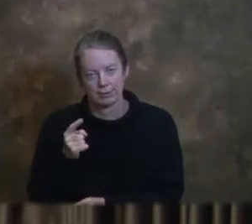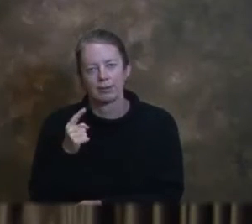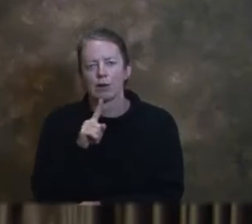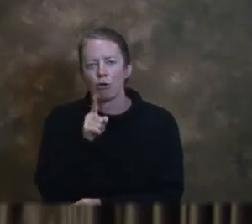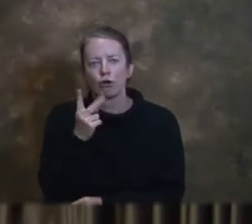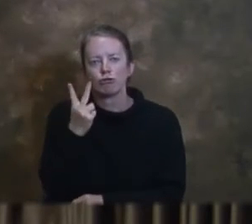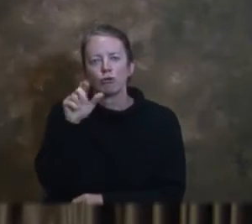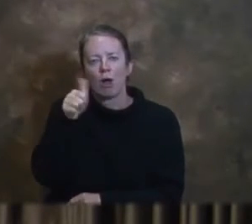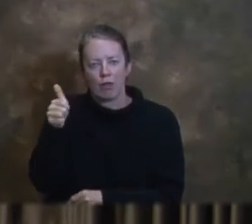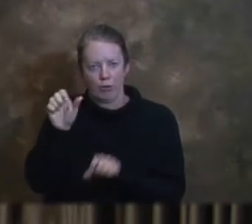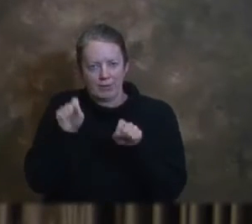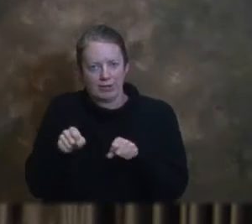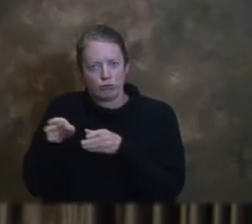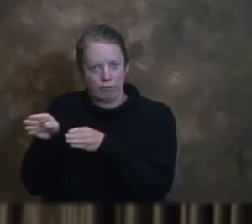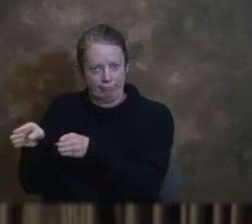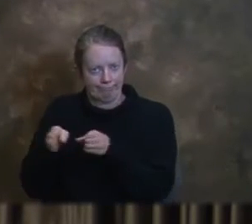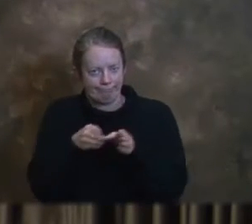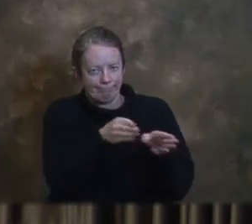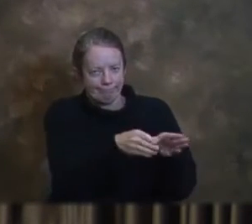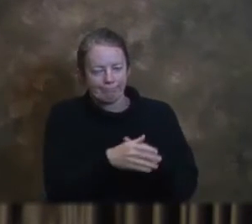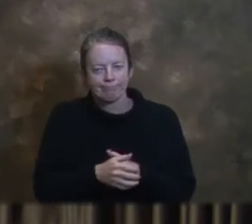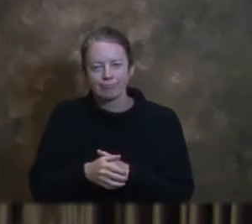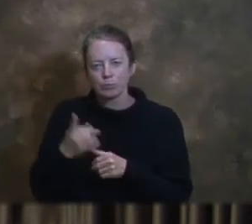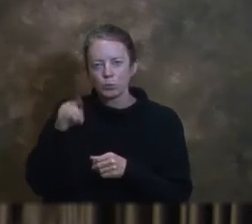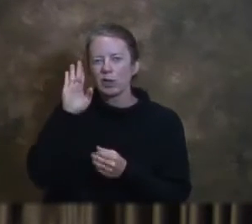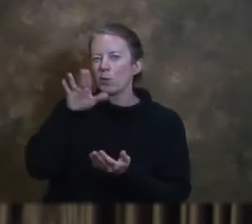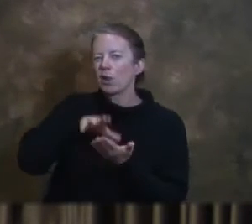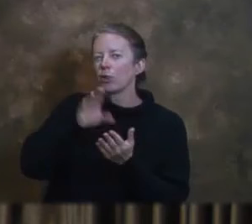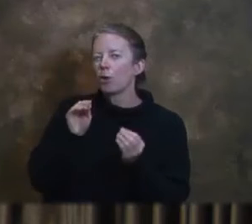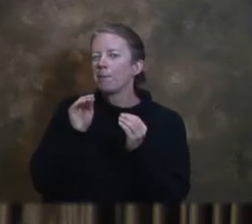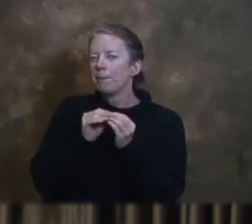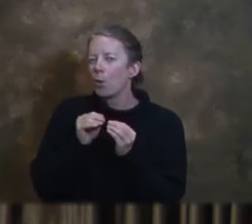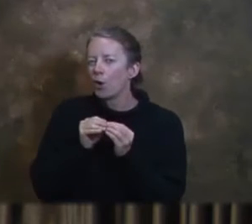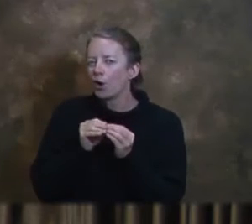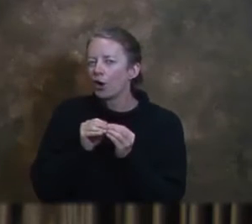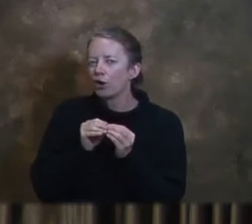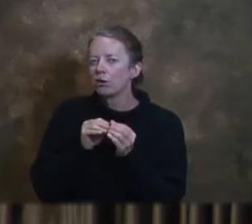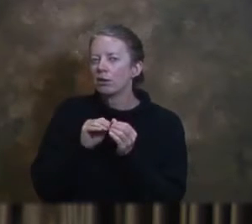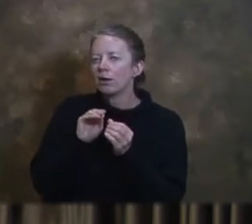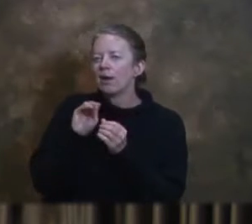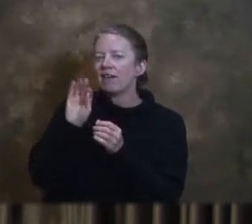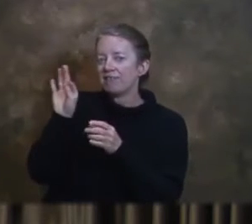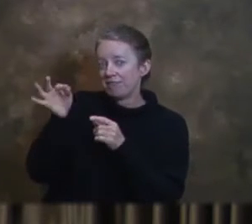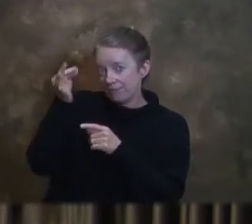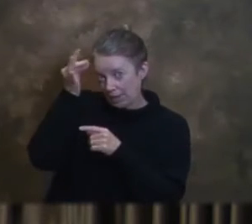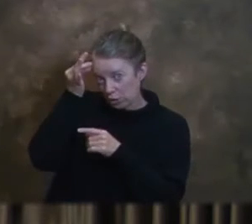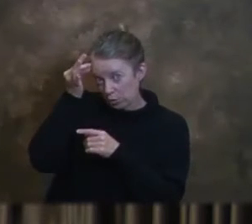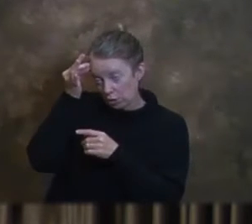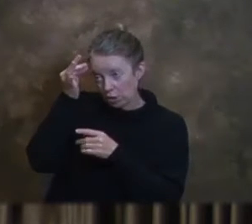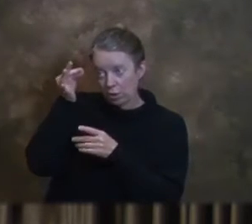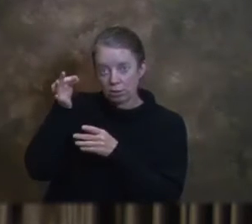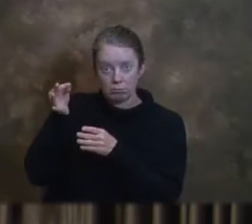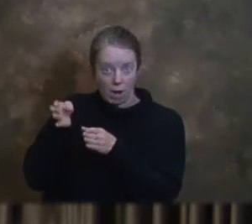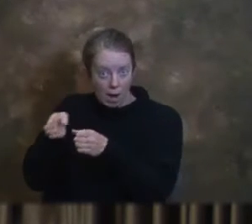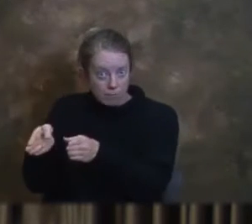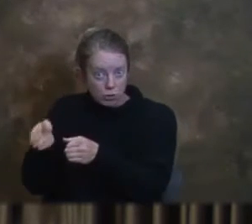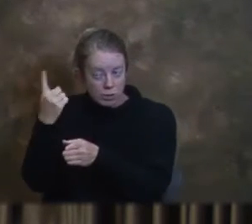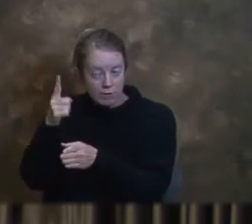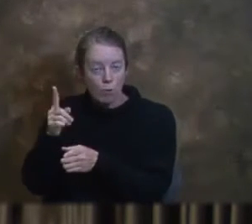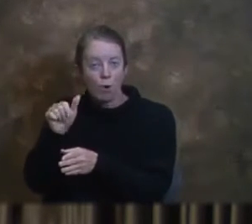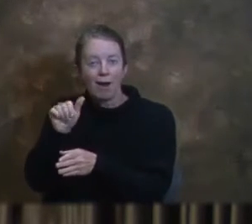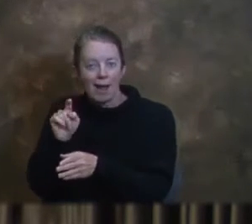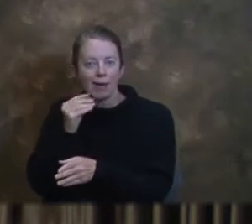other avenues that we will be learning more information about. One, the federal avenue to get at-home